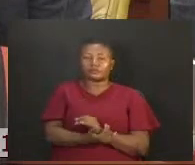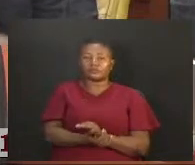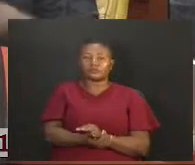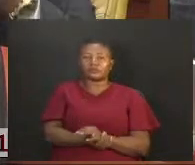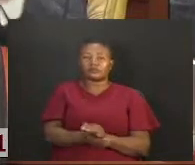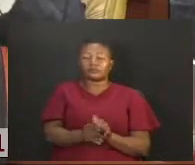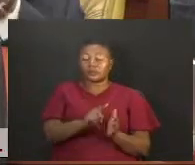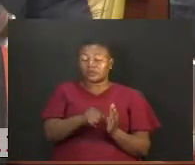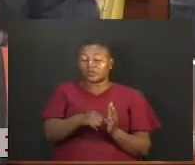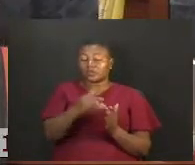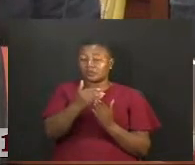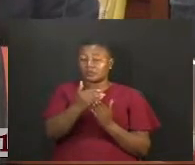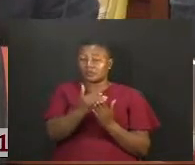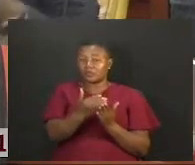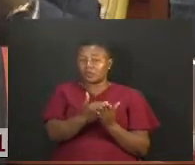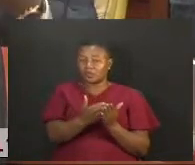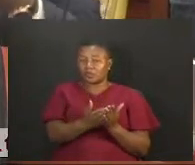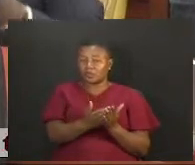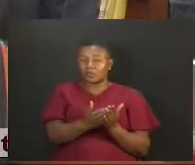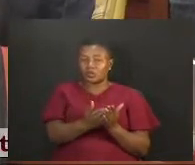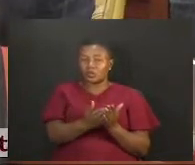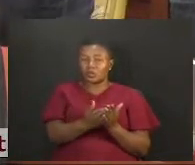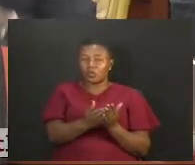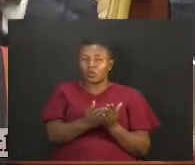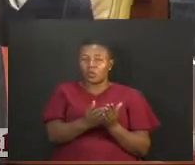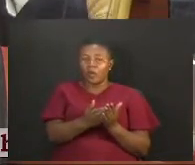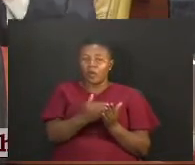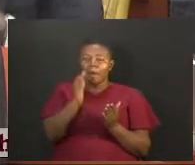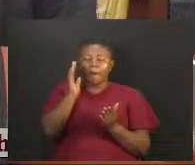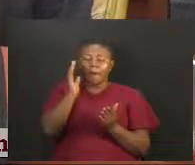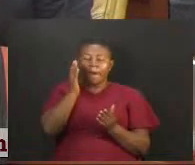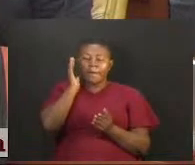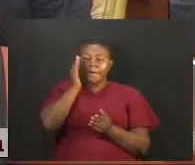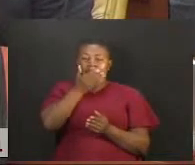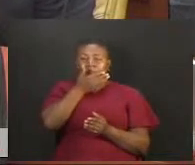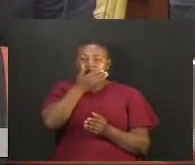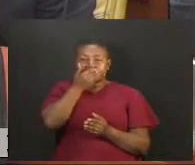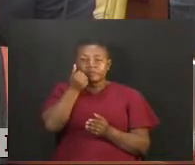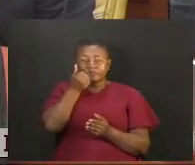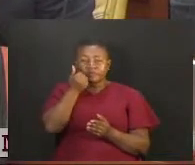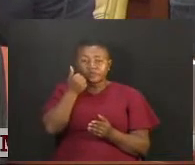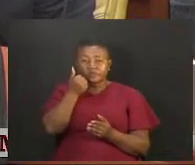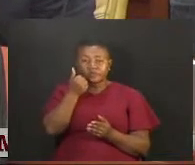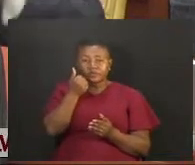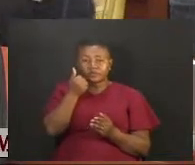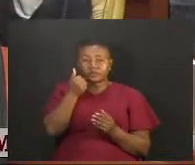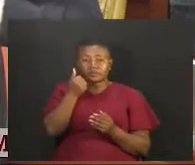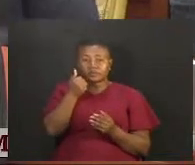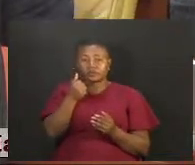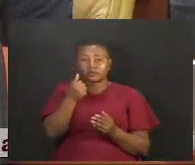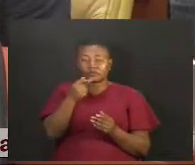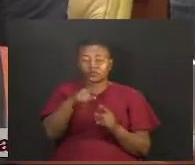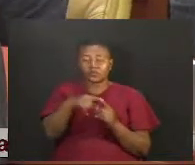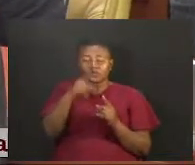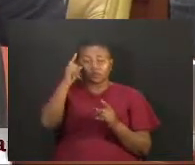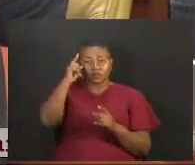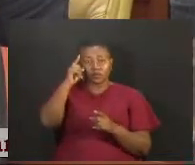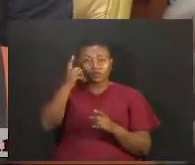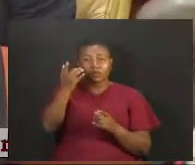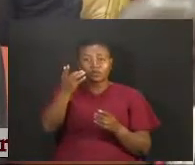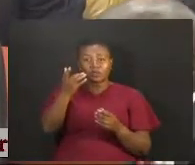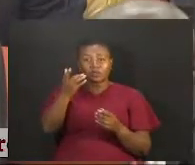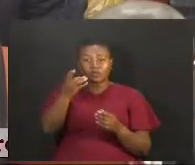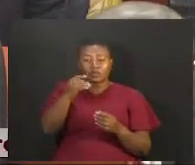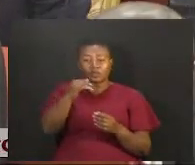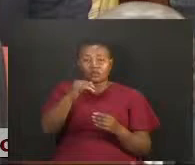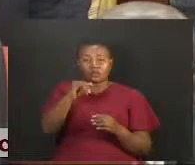will stabilize the economy and provide the enabling environment for the private sector to and create jobs for